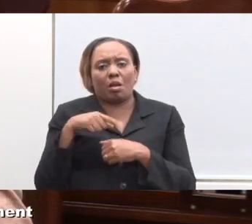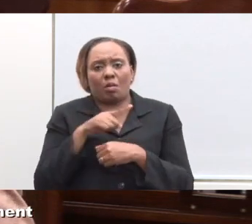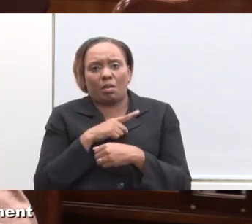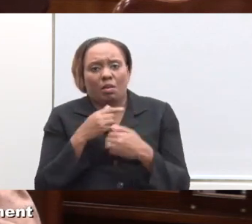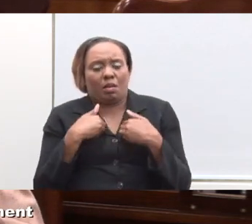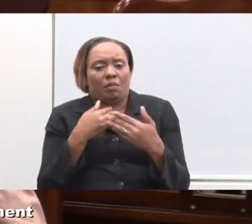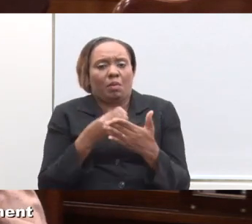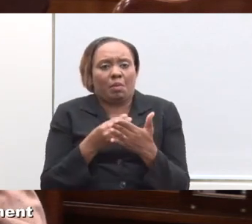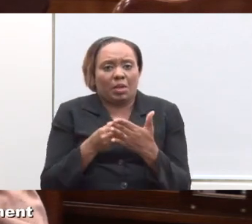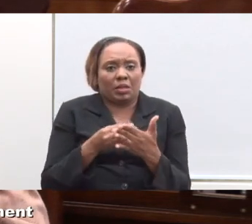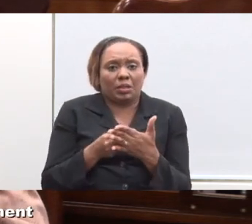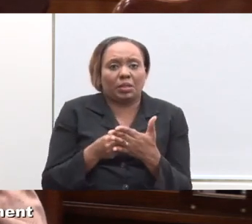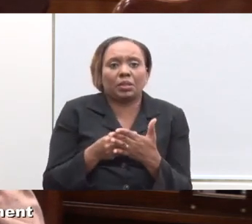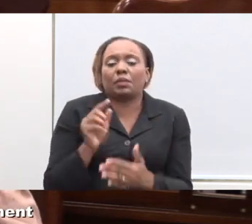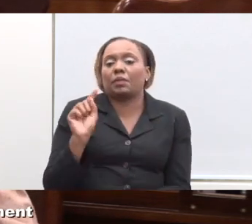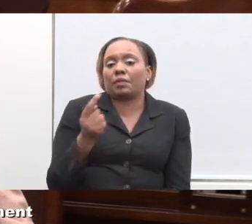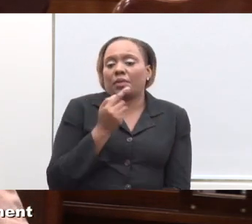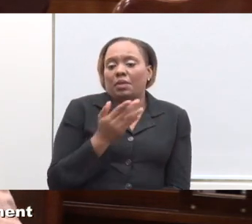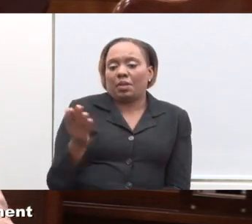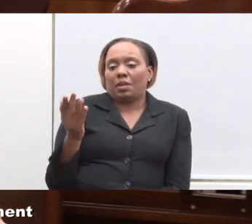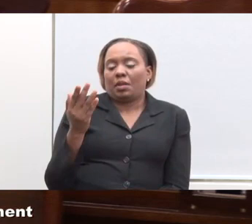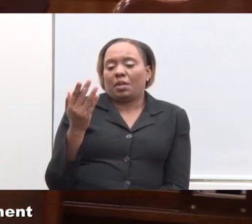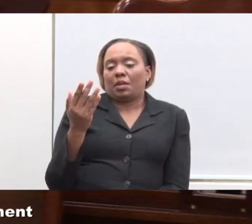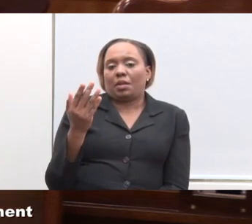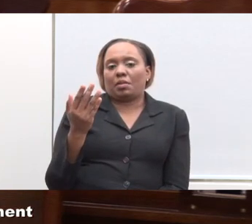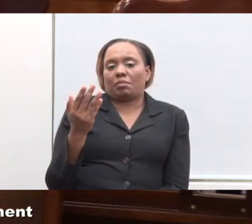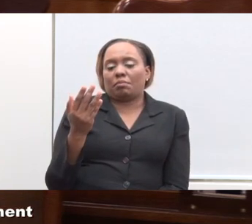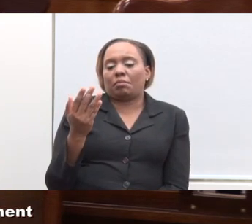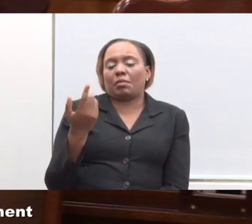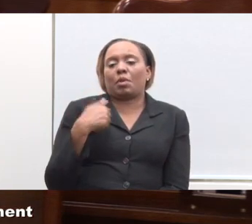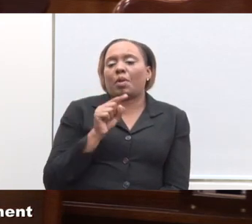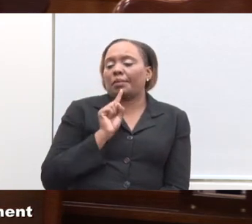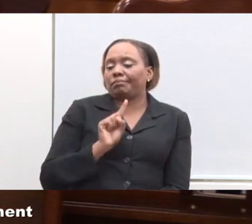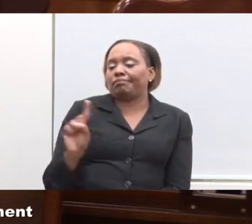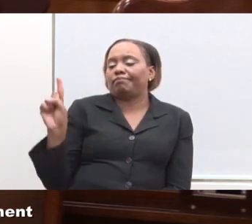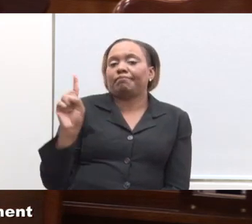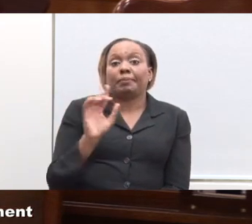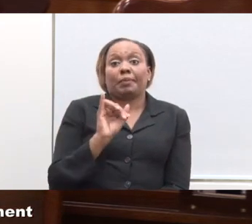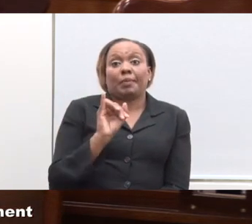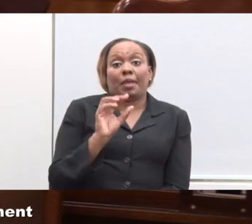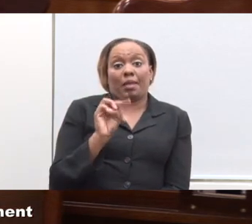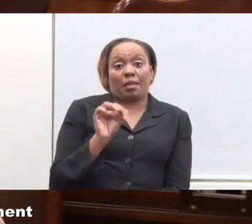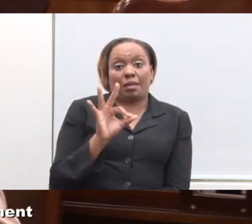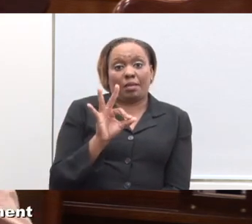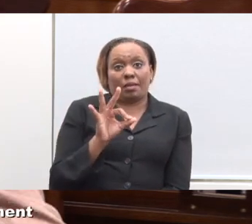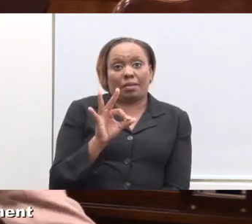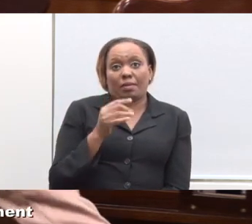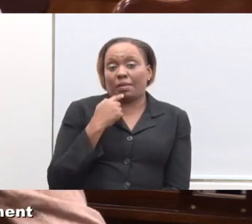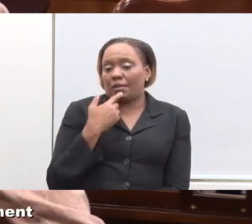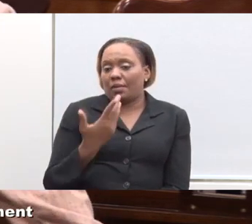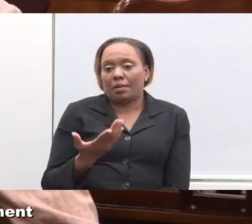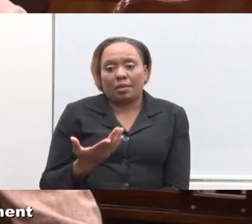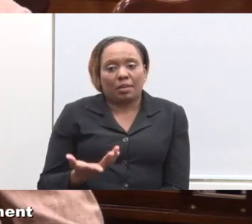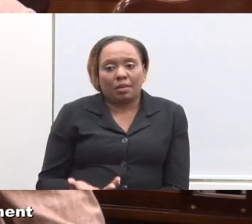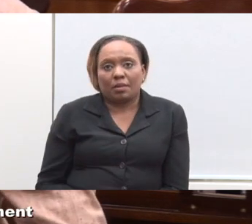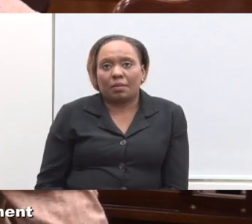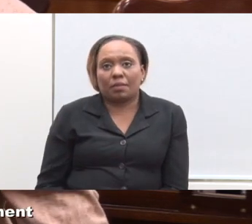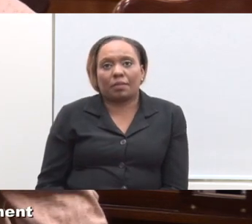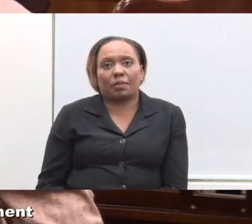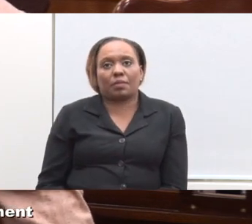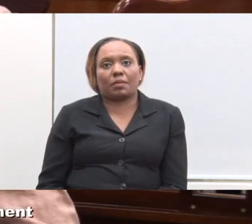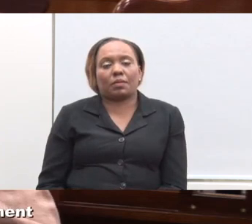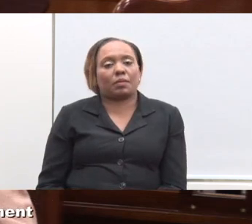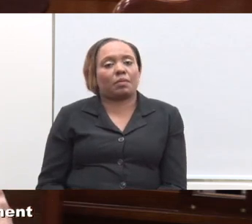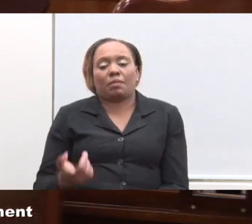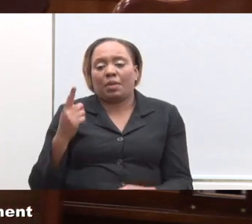do was to approach the International Monetary Fund to tell them that we no longer can run a 6% primary